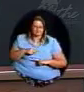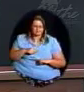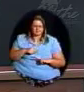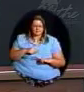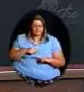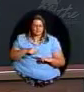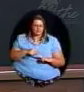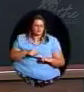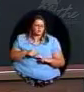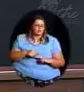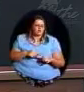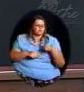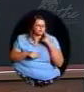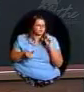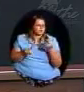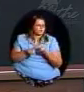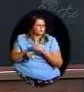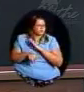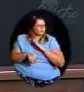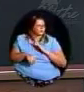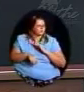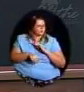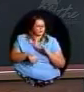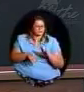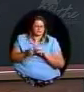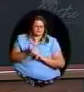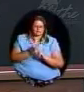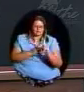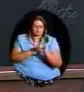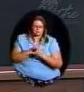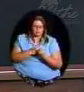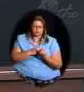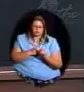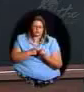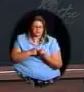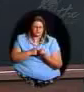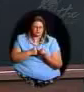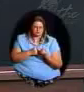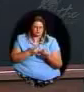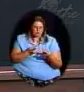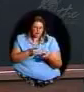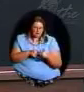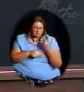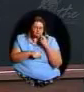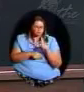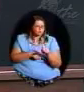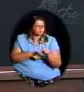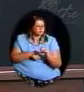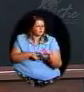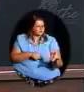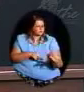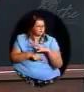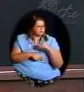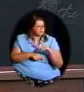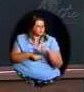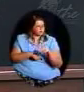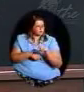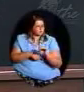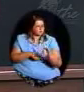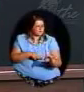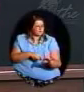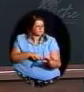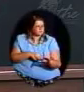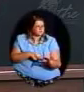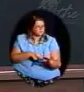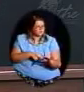board would be these projects, action plans are underway for 2007-08. If you now having